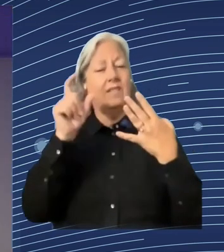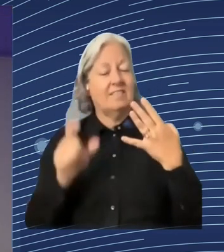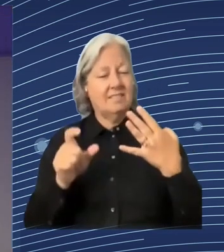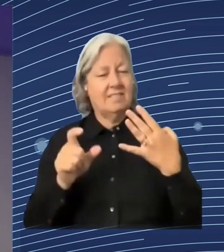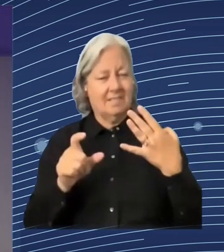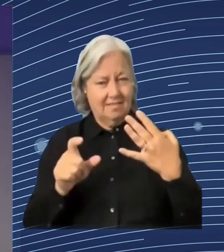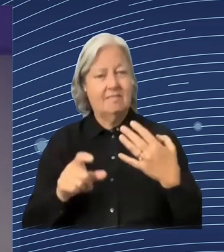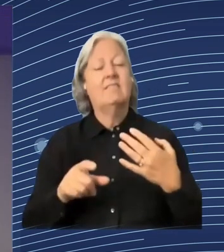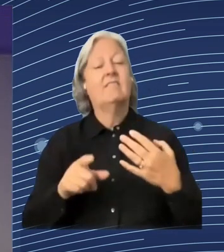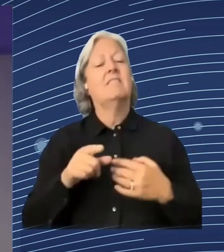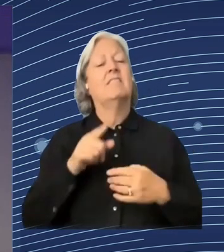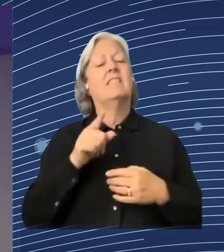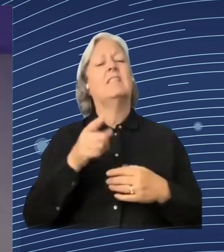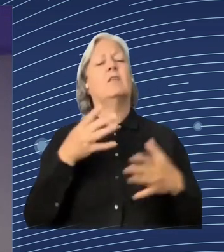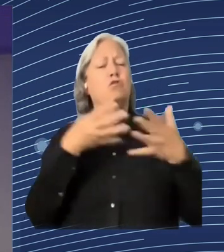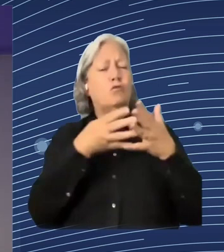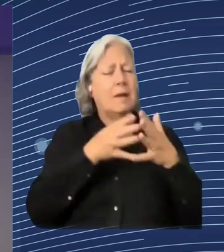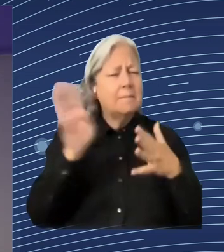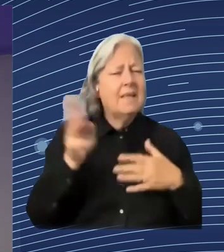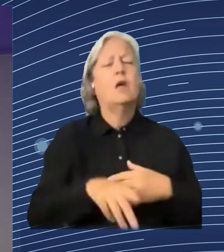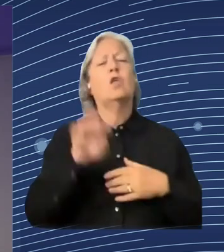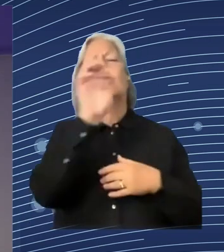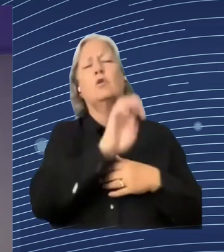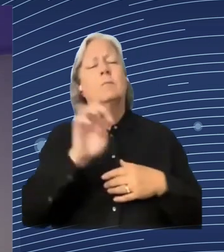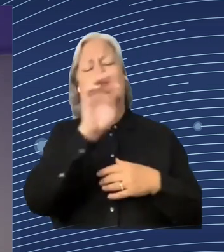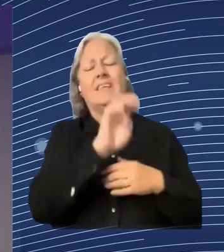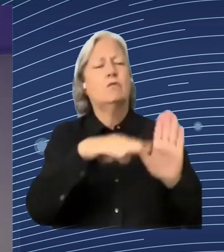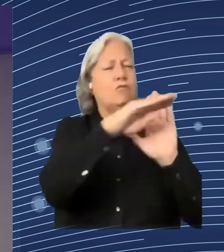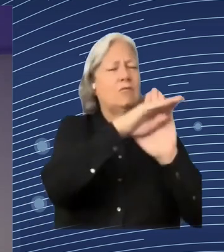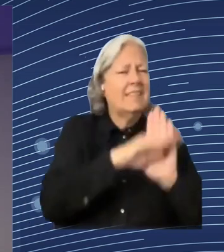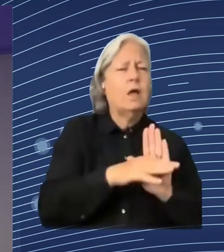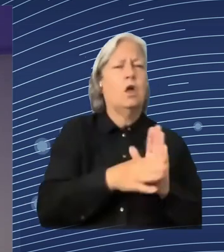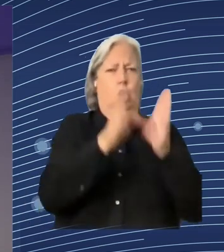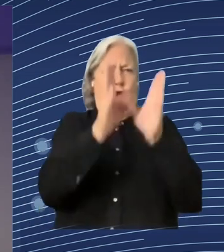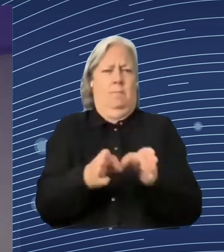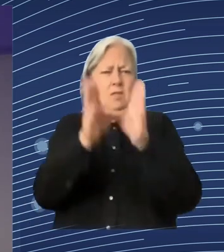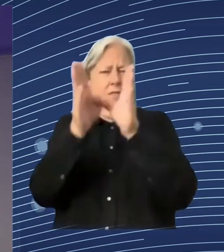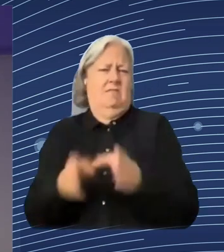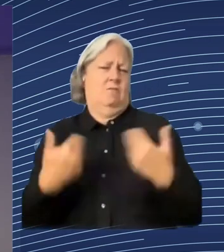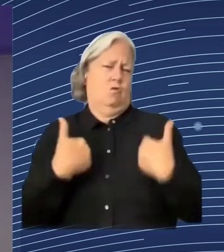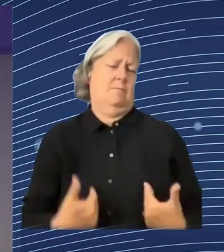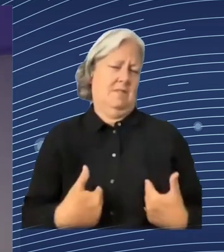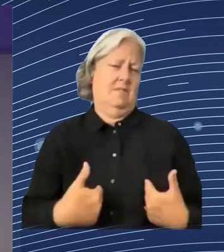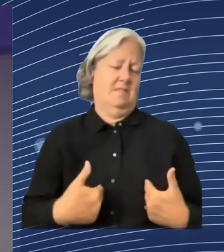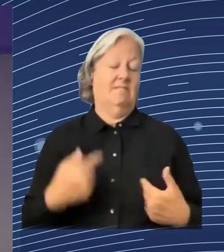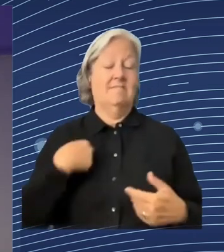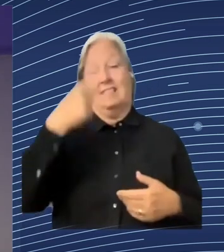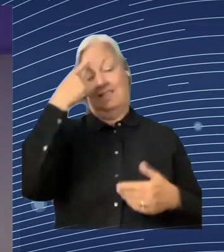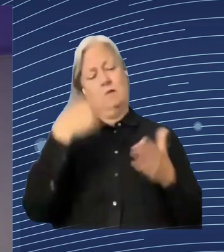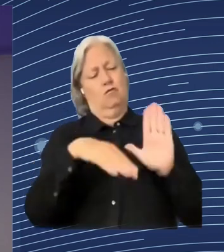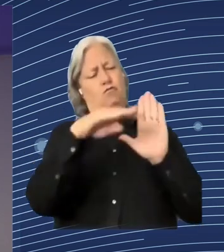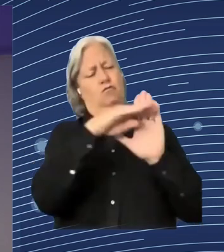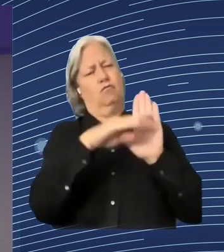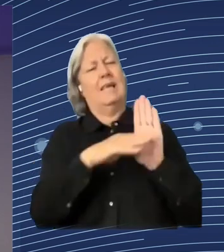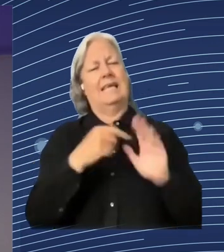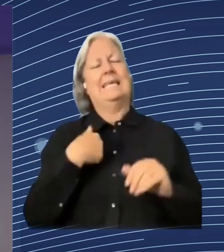keywords, transparency, European regulations, humans. I think that regulations will be needed to